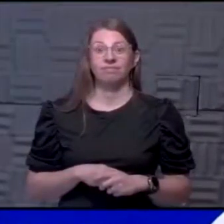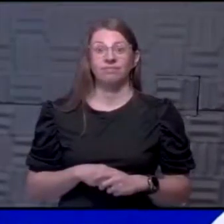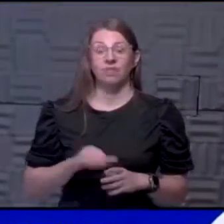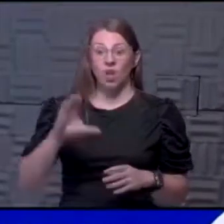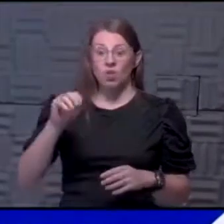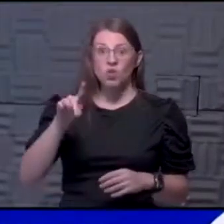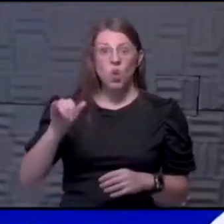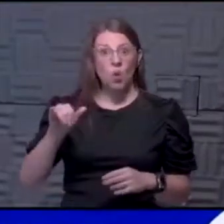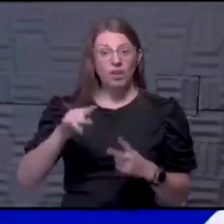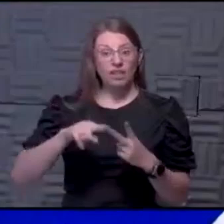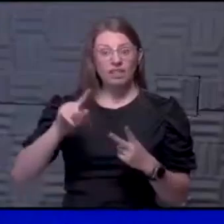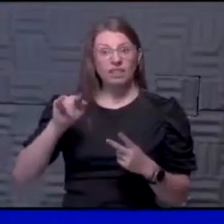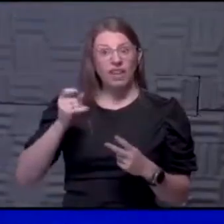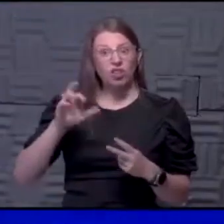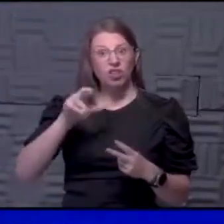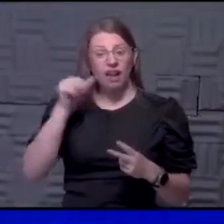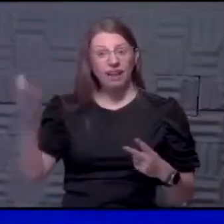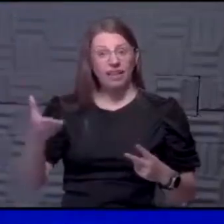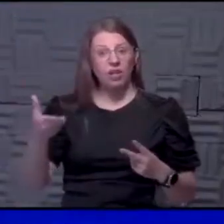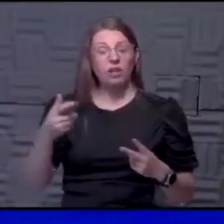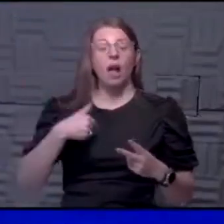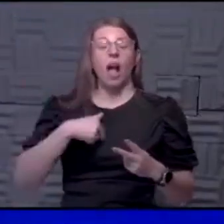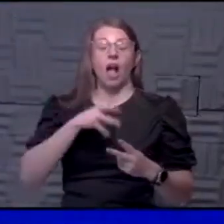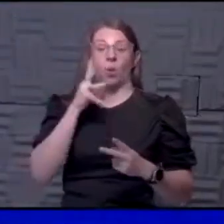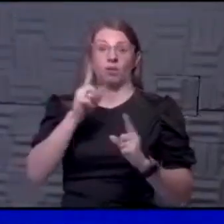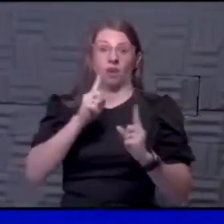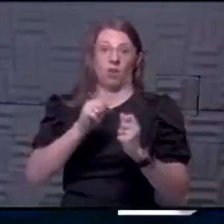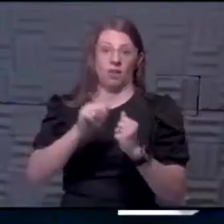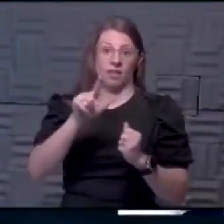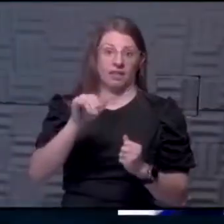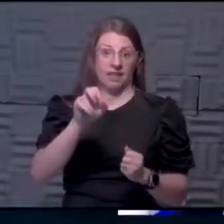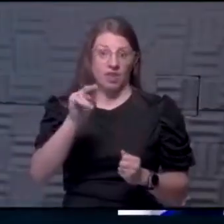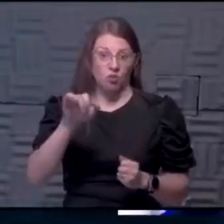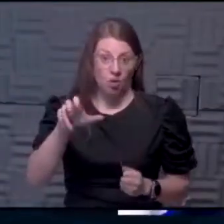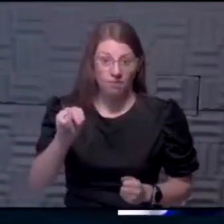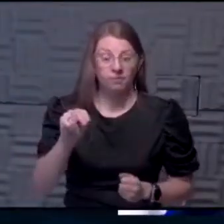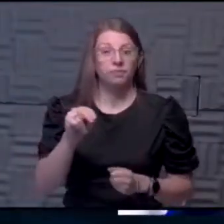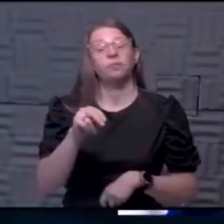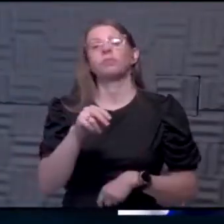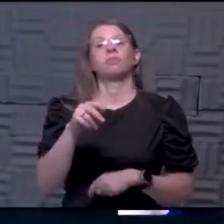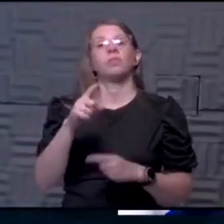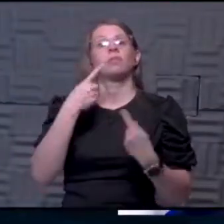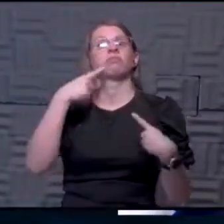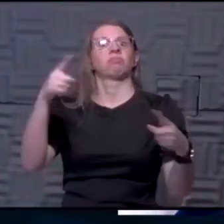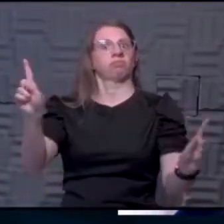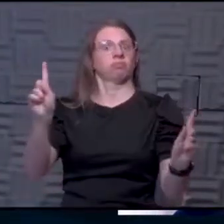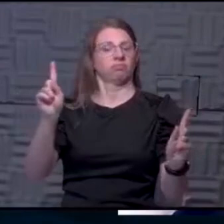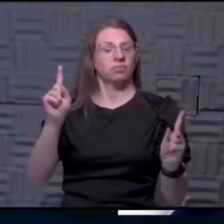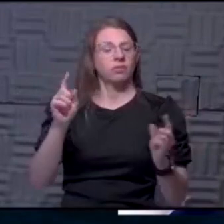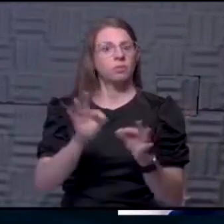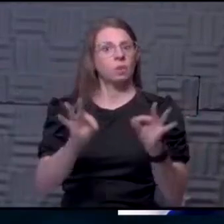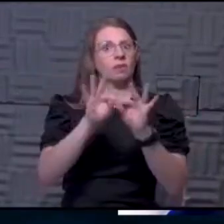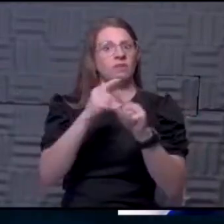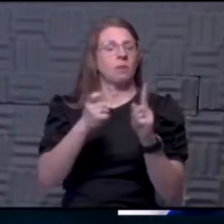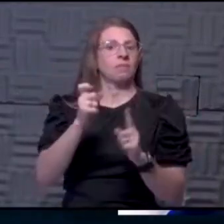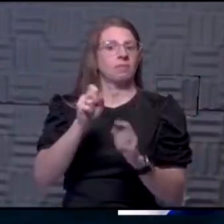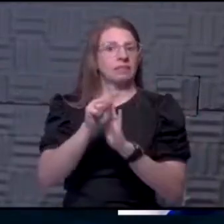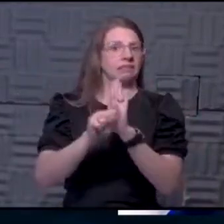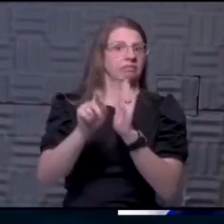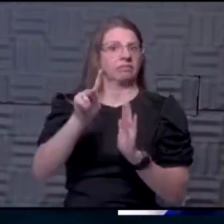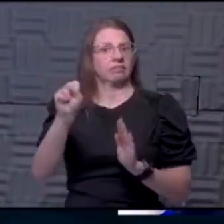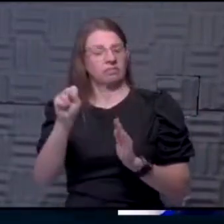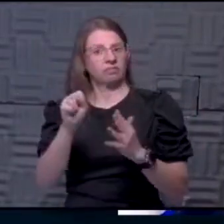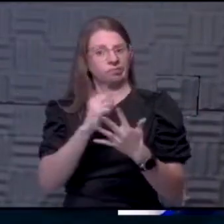Cody and Taylor are not here. I'm going to talk to Lee Norman. Lee Norman, talk to us about the big announcement yesterday from the state of Kansas moving a